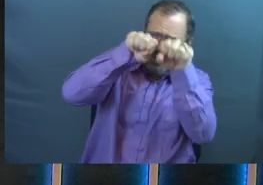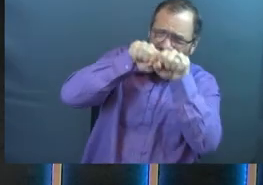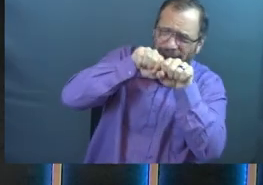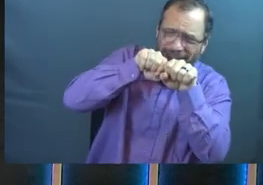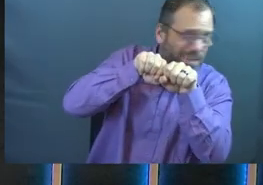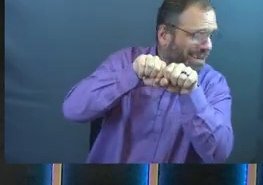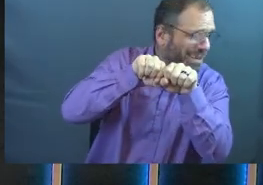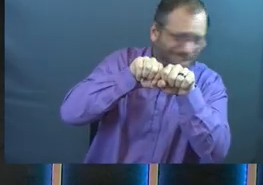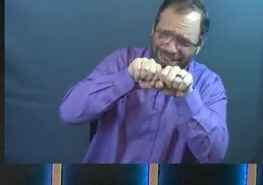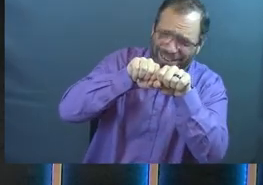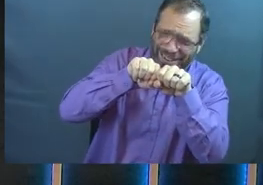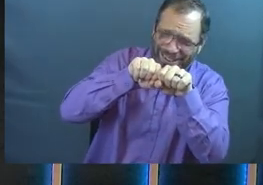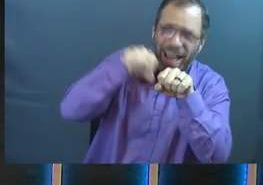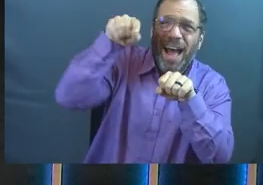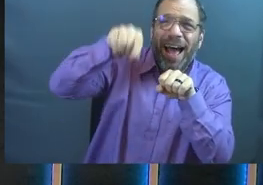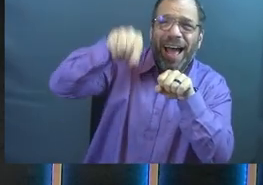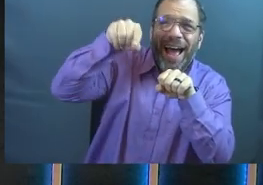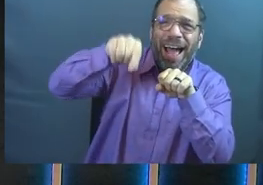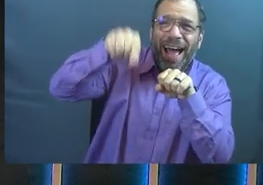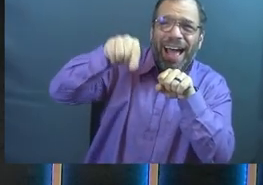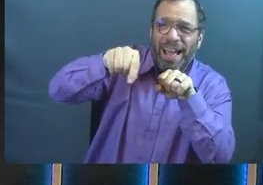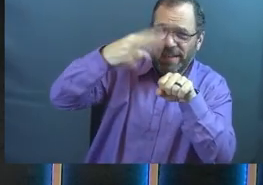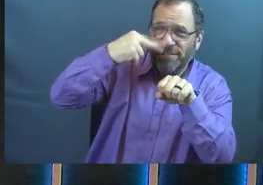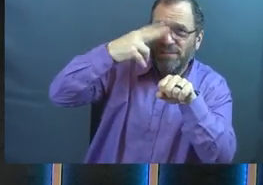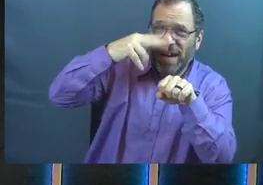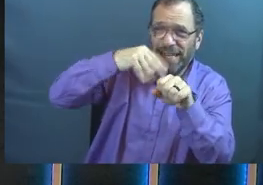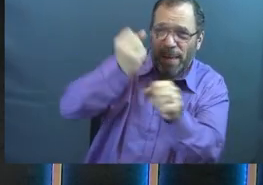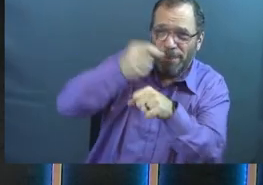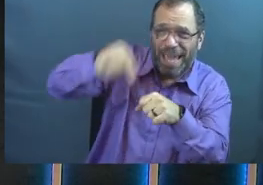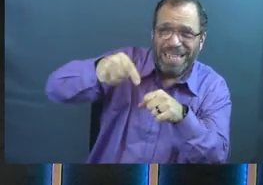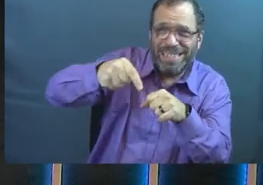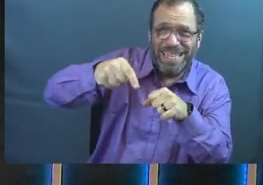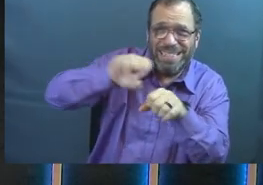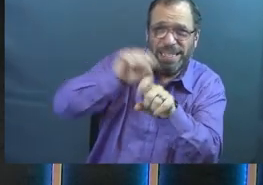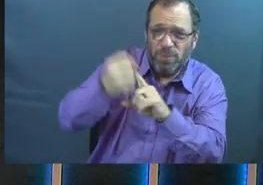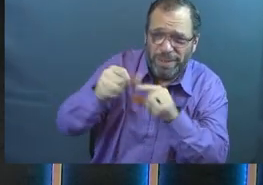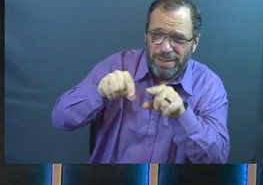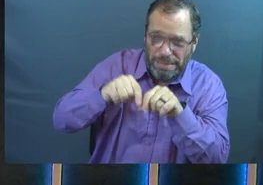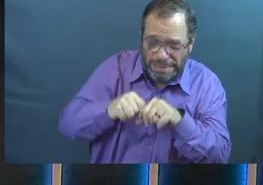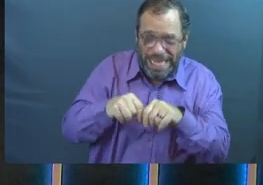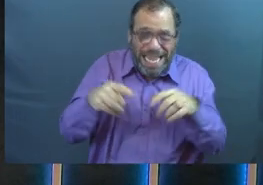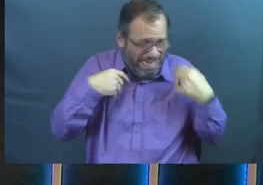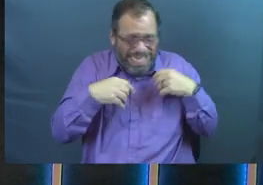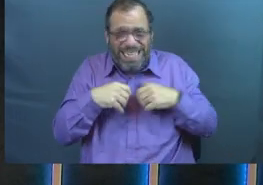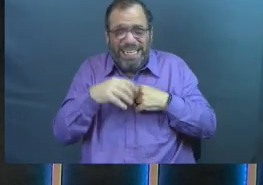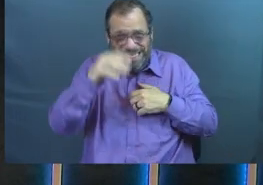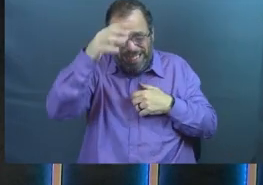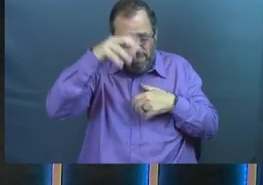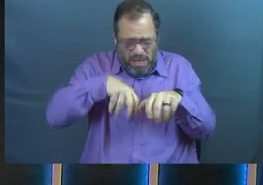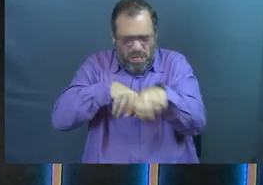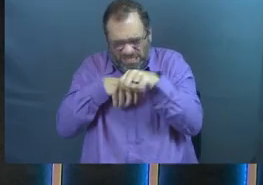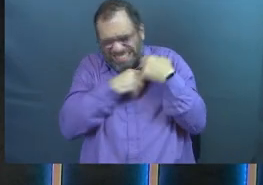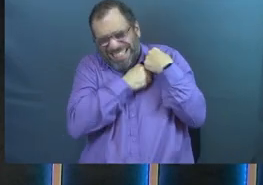place, and you're like, it's like somebody with a great sense of humor designed this situation right here.